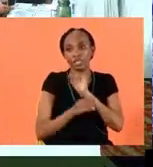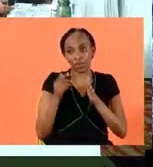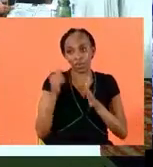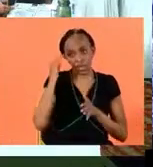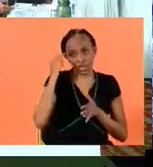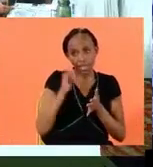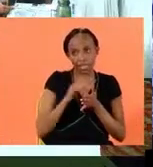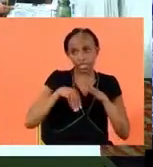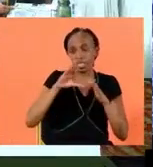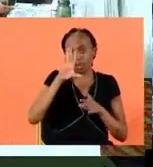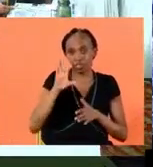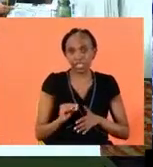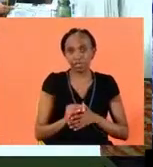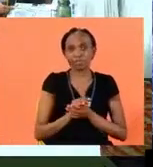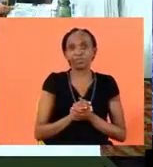think that in Africa,